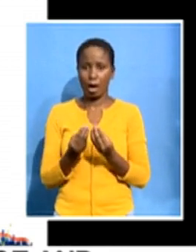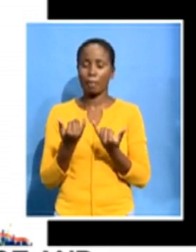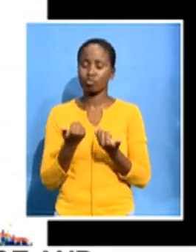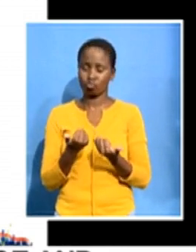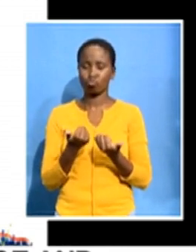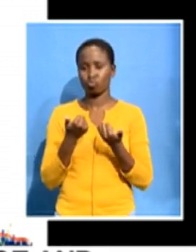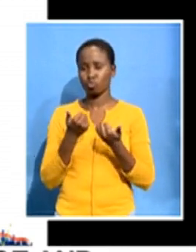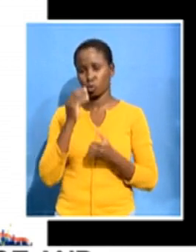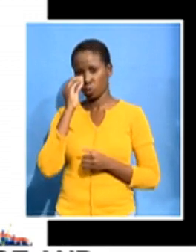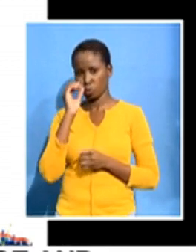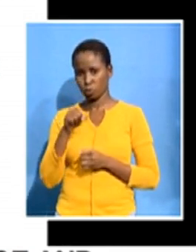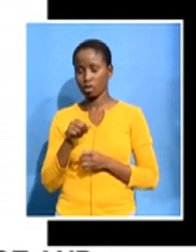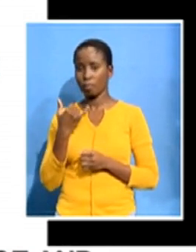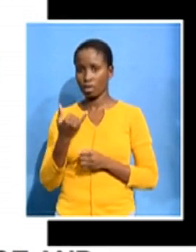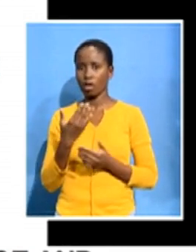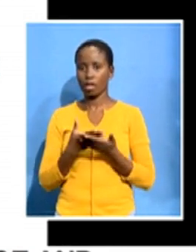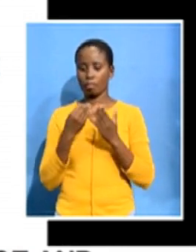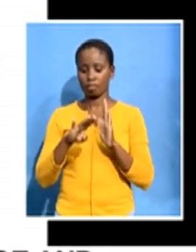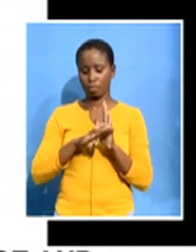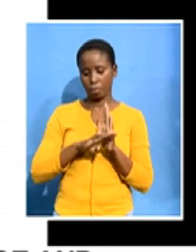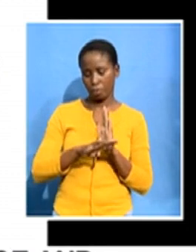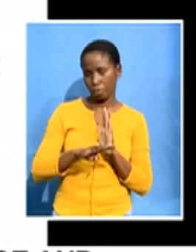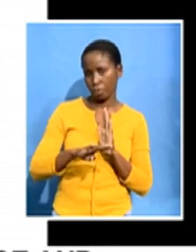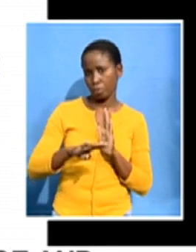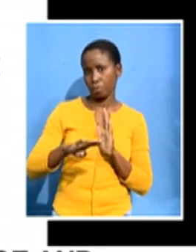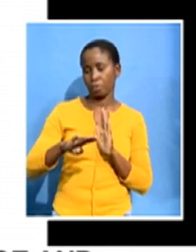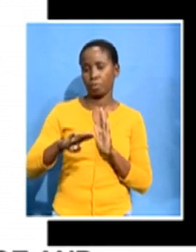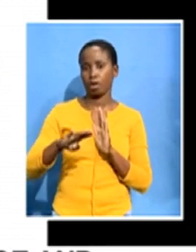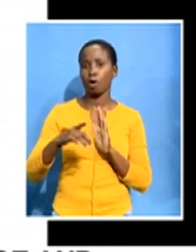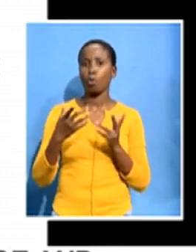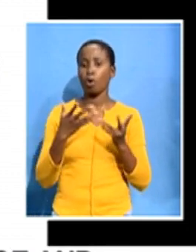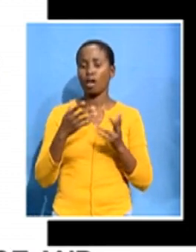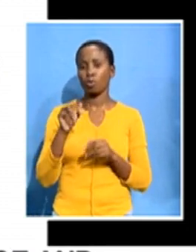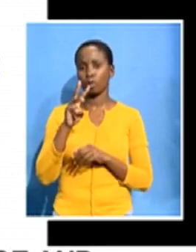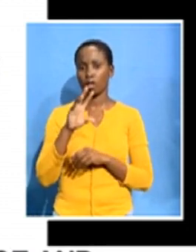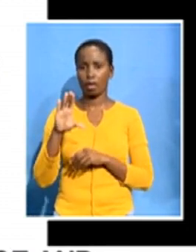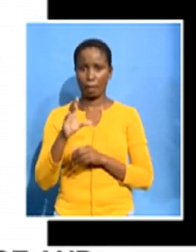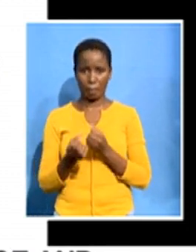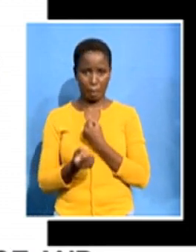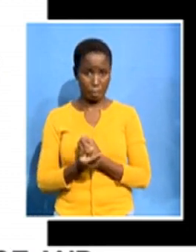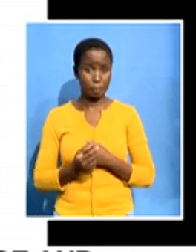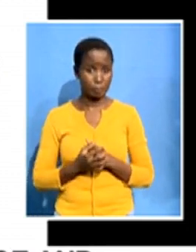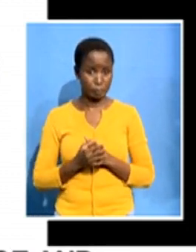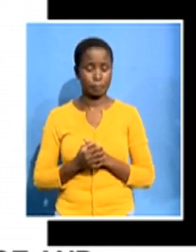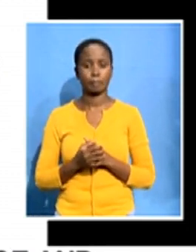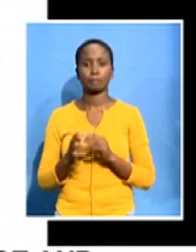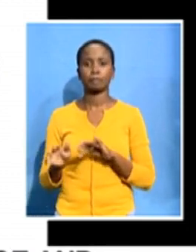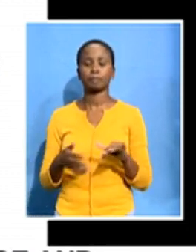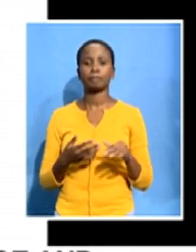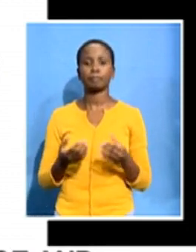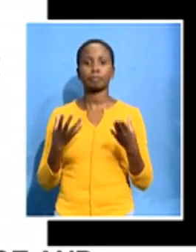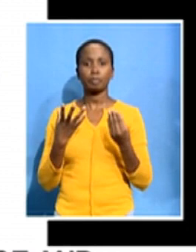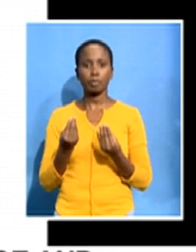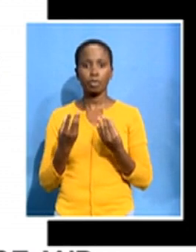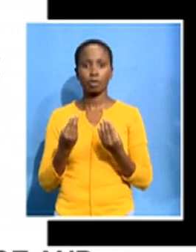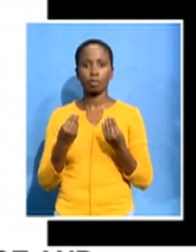base between waves in the Western Cape. The R number, the reproduction number, as the Premier has mentioned, we're glad to